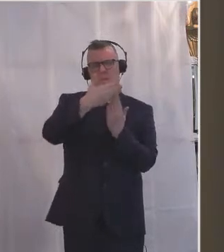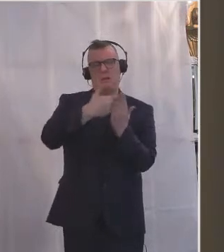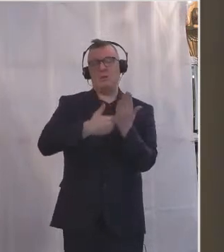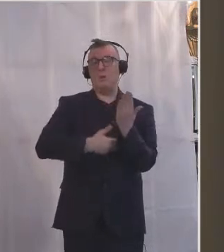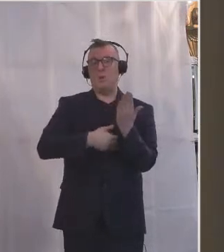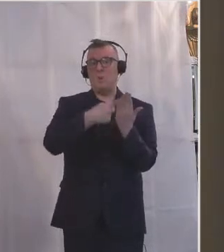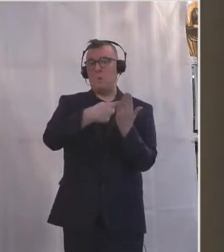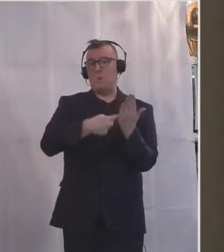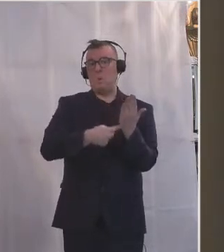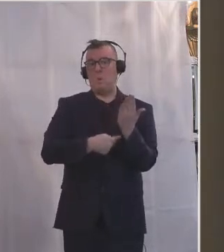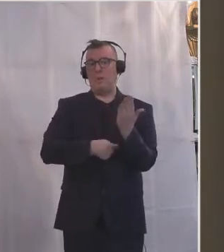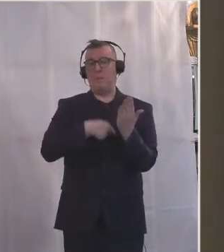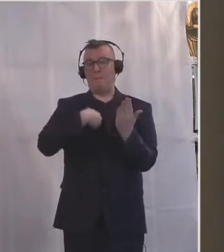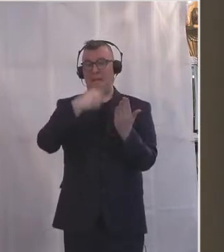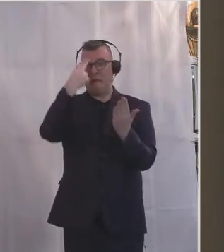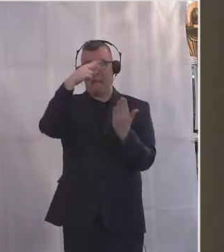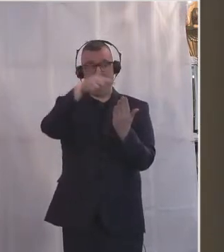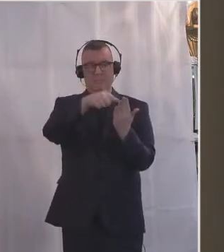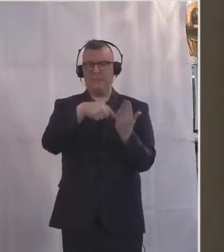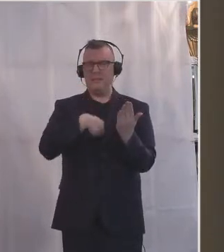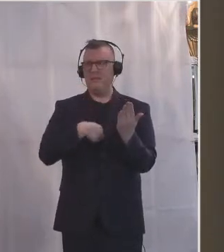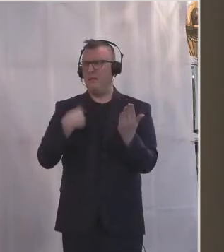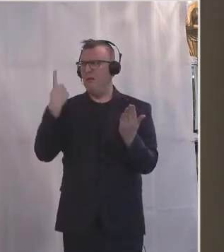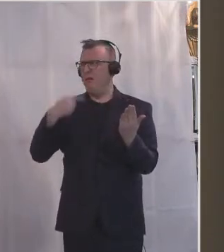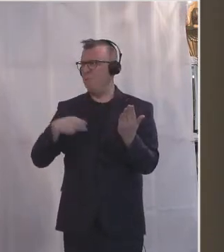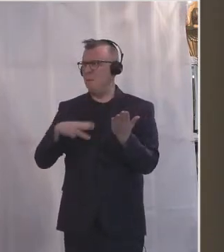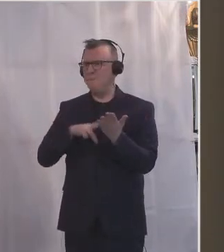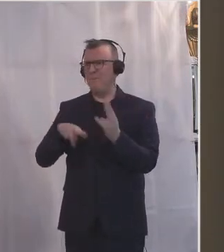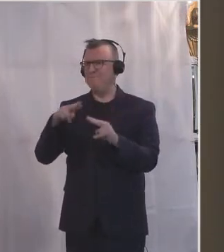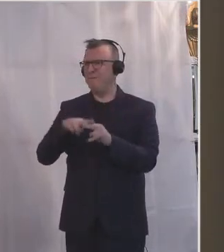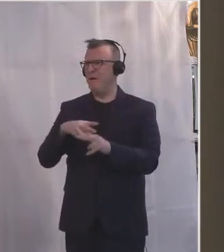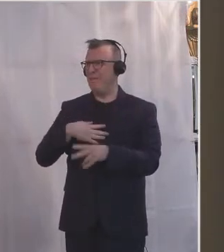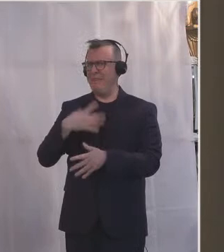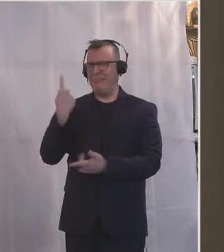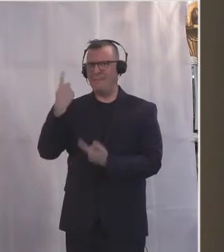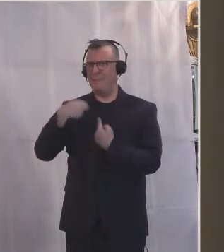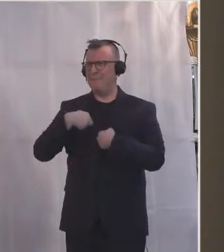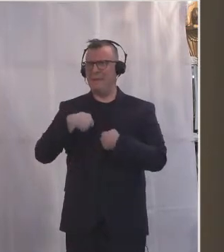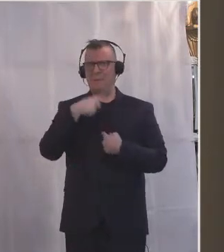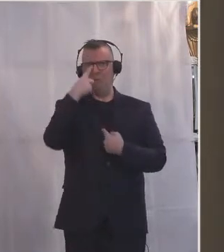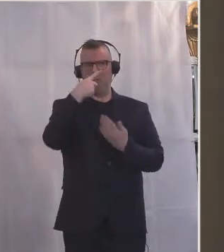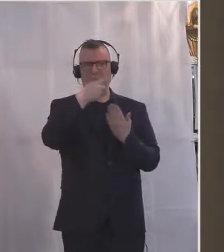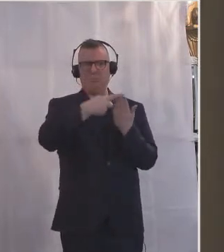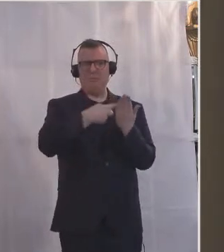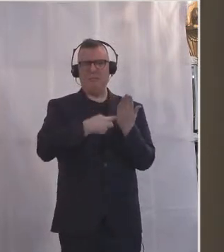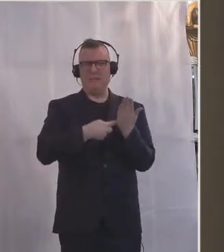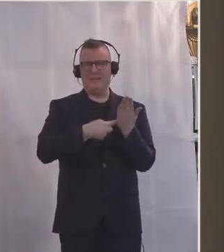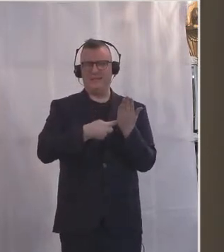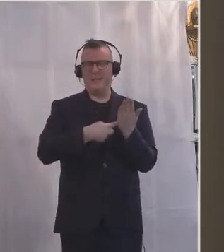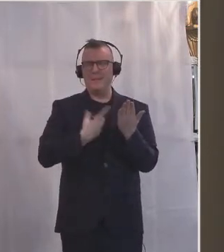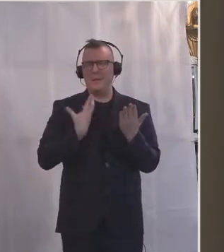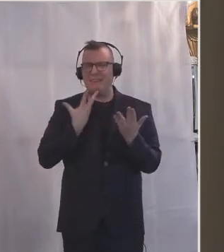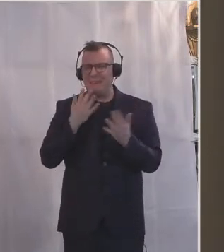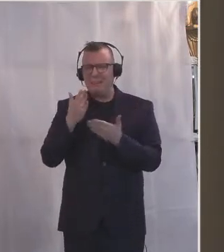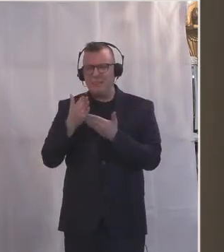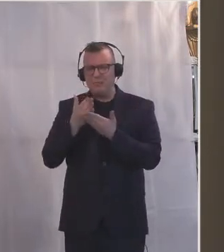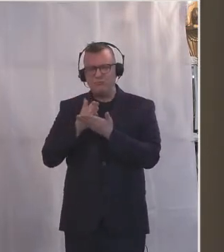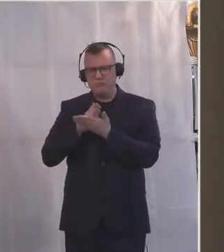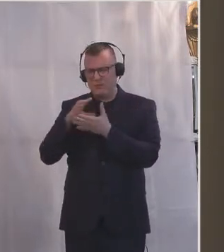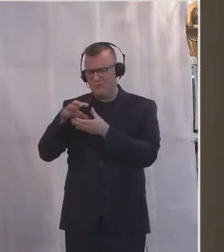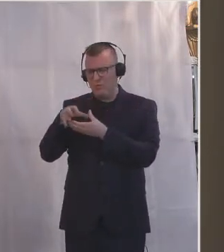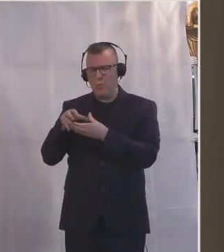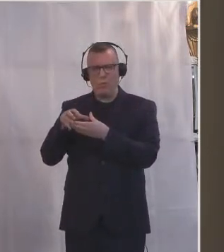mum and dad think if they saw this? And I've still got this thing about the bread roll, and is it this one or that one? And you just get a